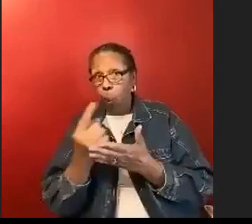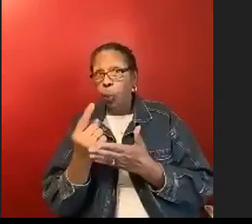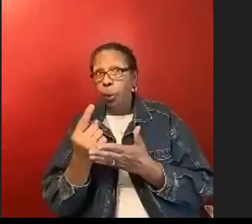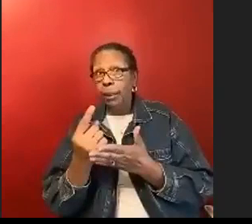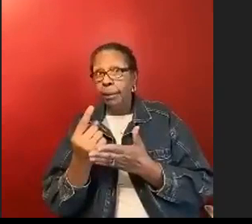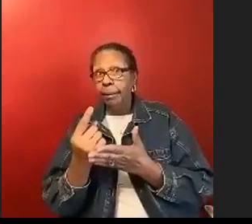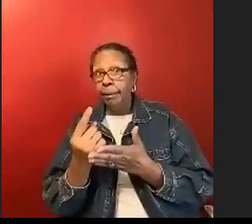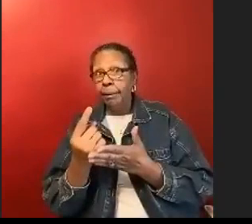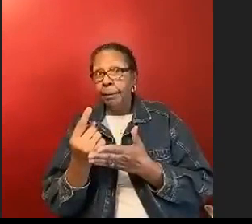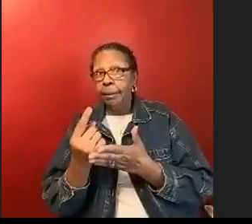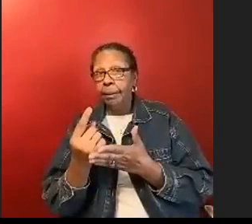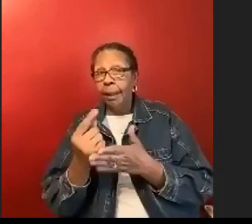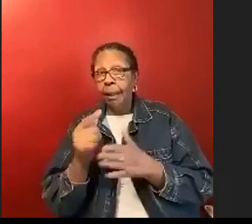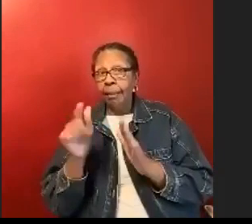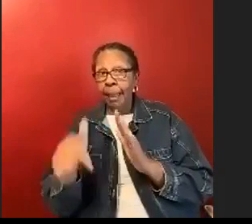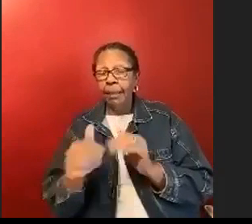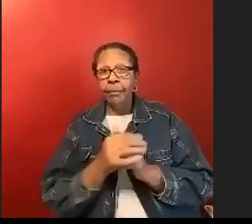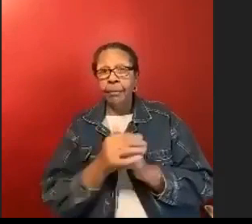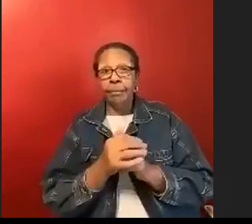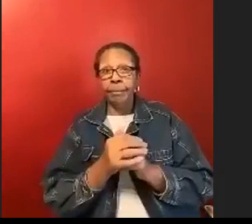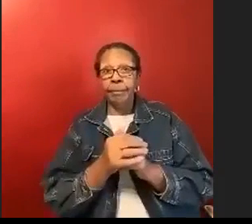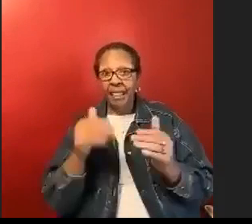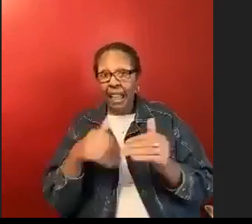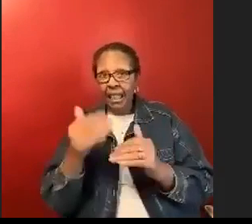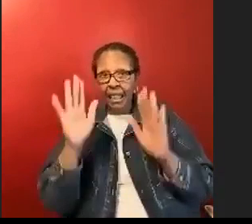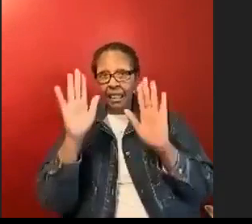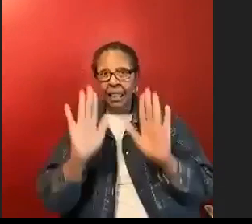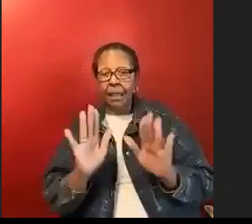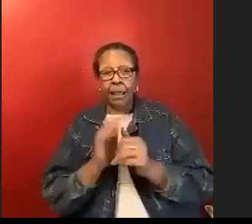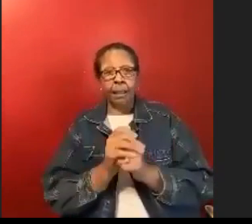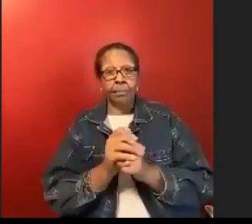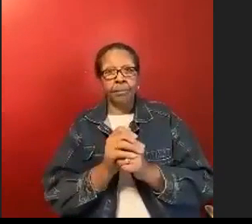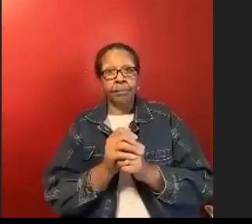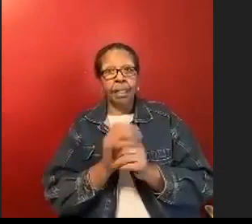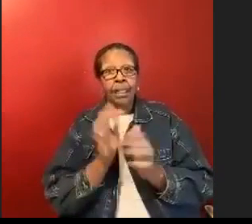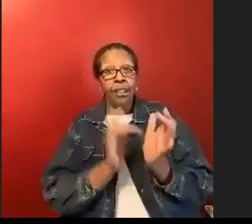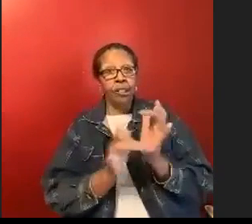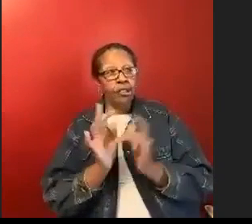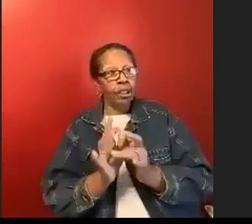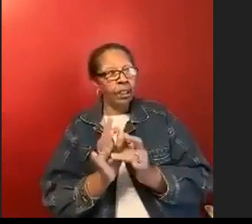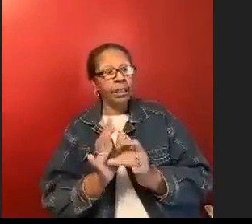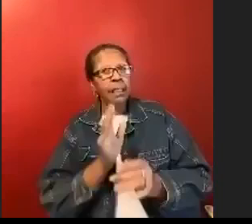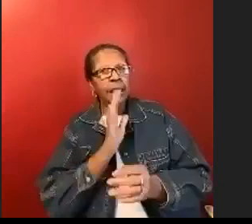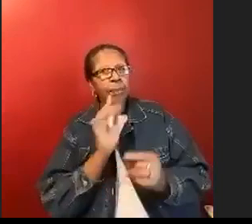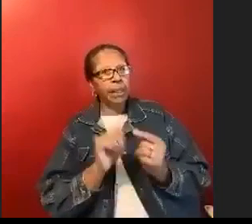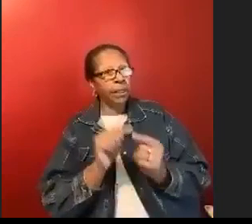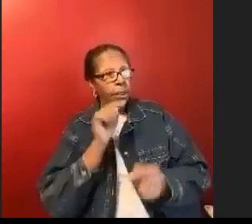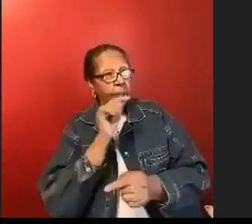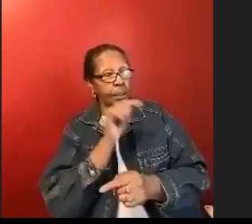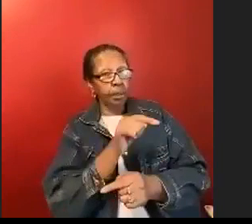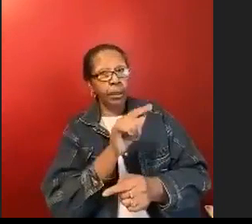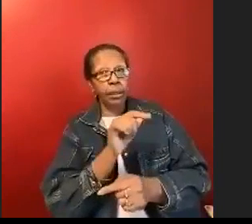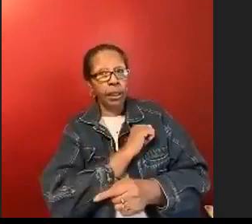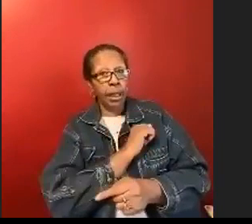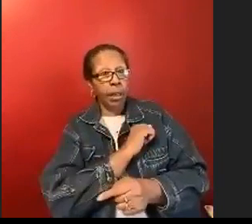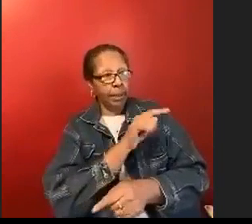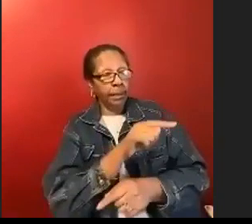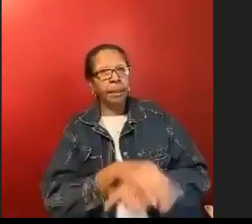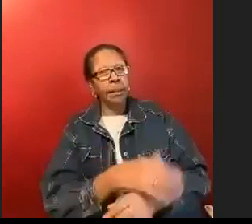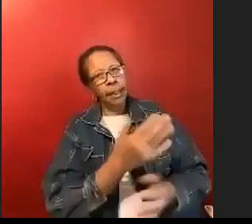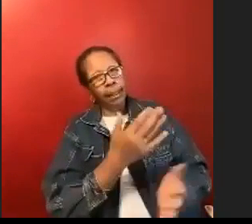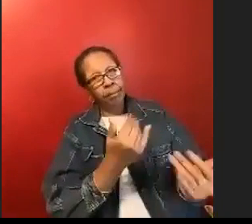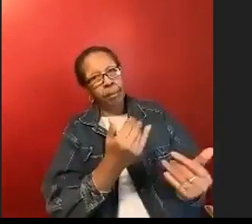before. It's the following Sunday. And Jesus says to Thomas, put your finger here and